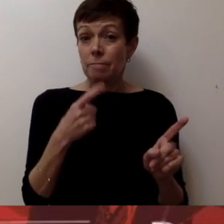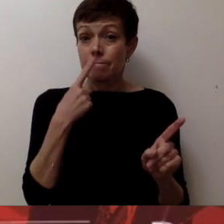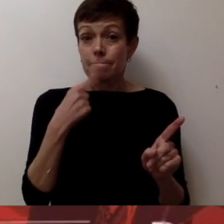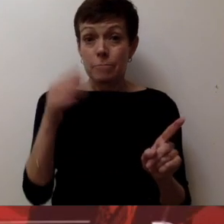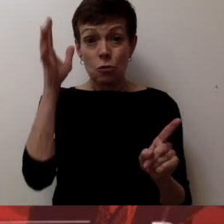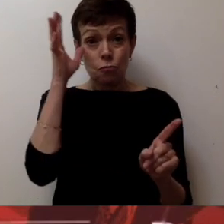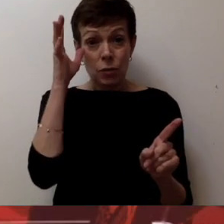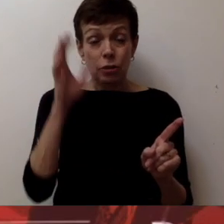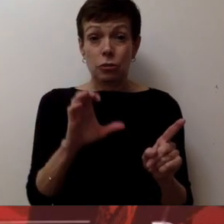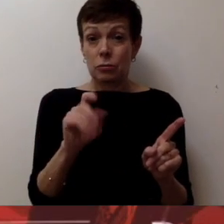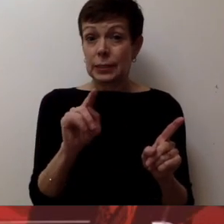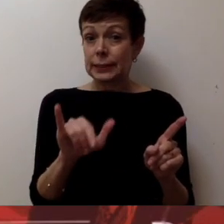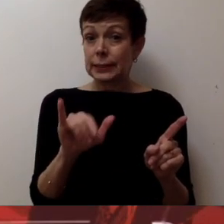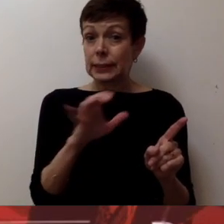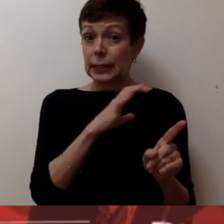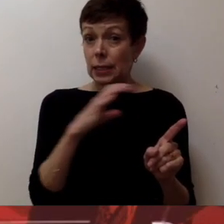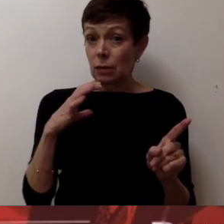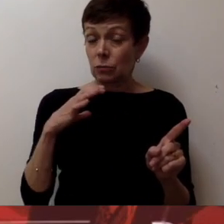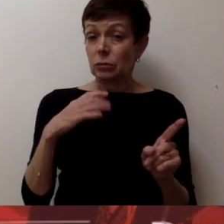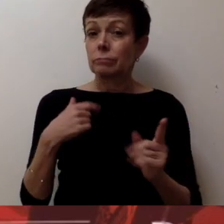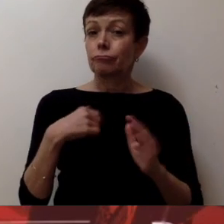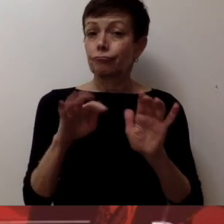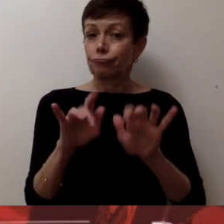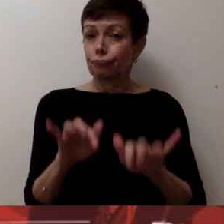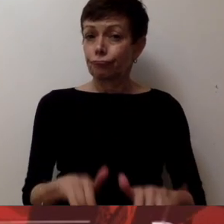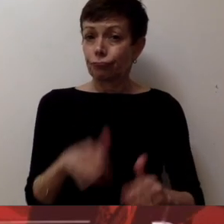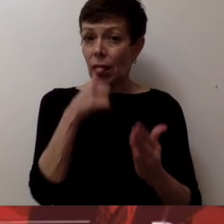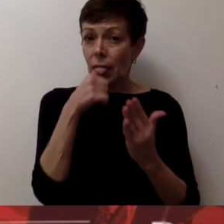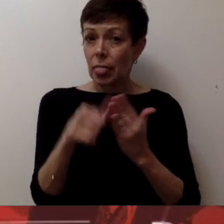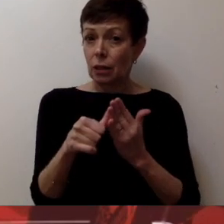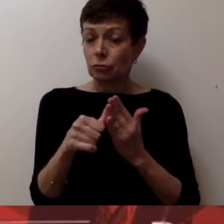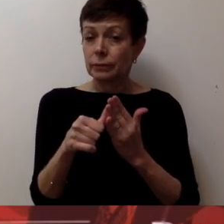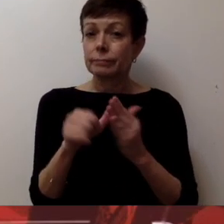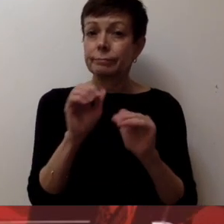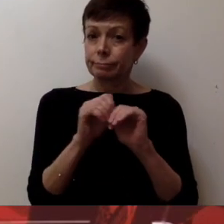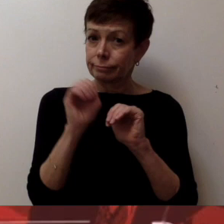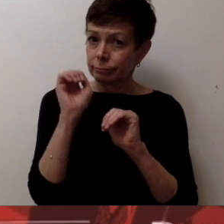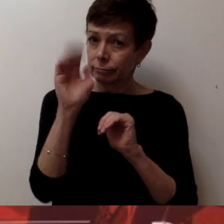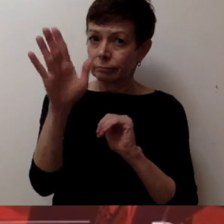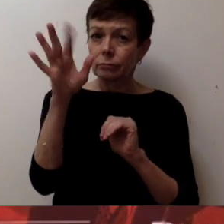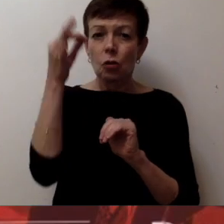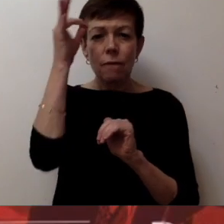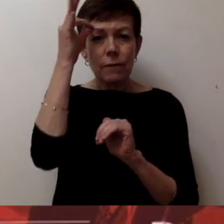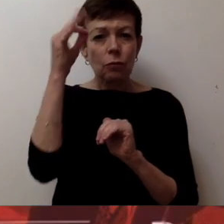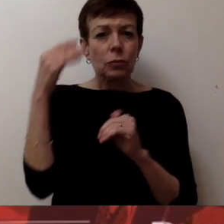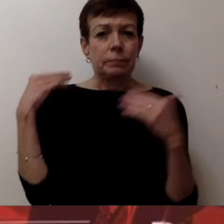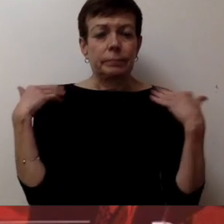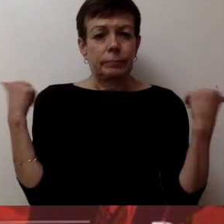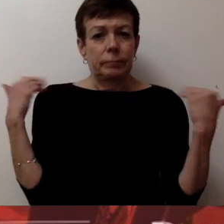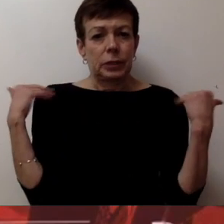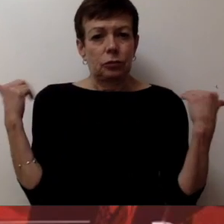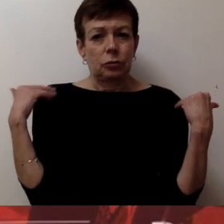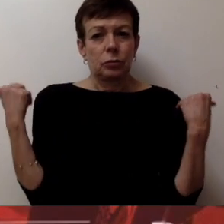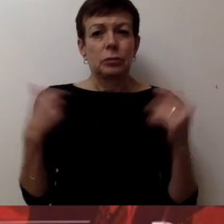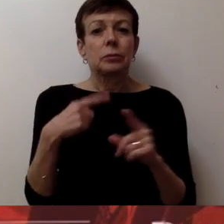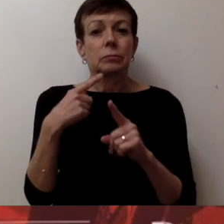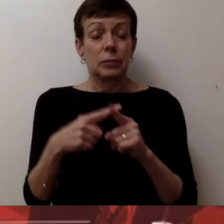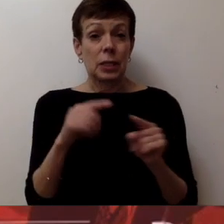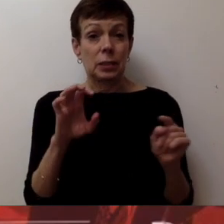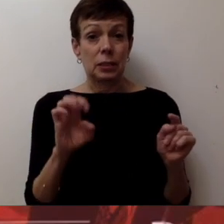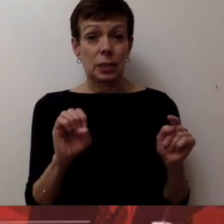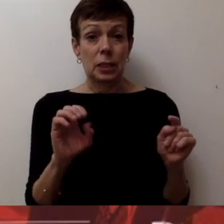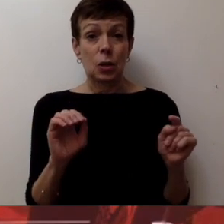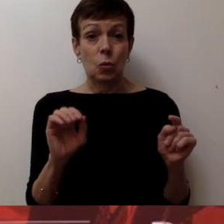a letter earlier today to the Federal Minister, as well as the Emergency Operations Center for the City of Red Deer has